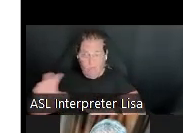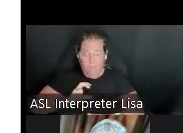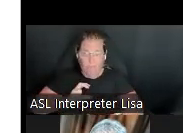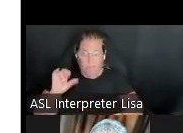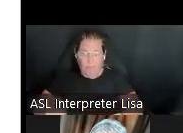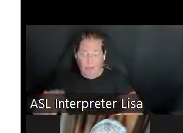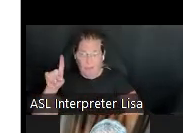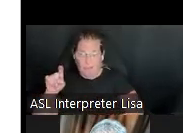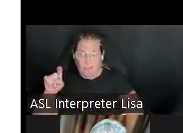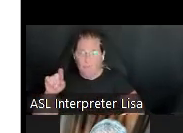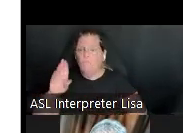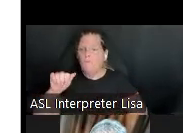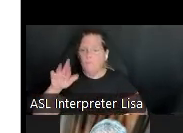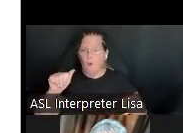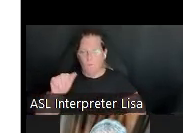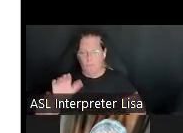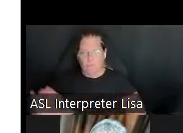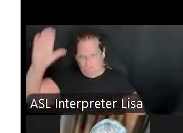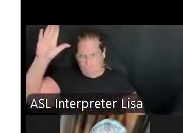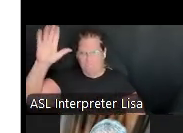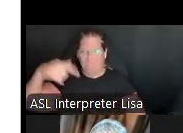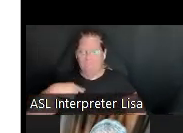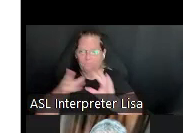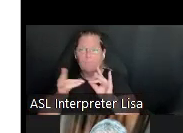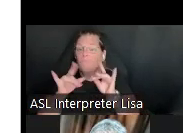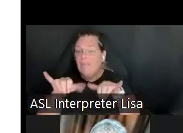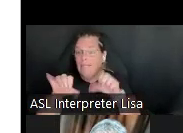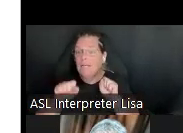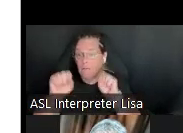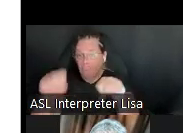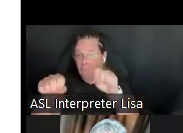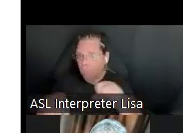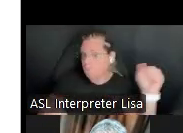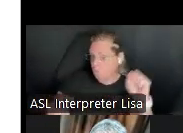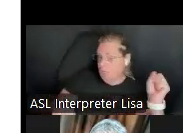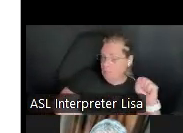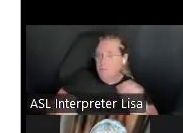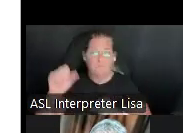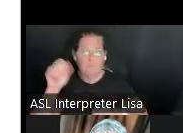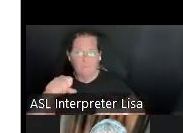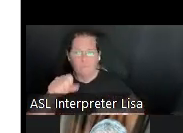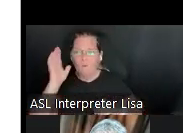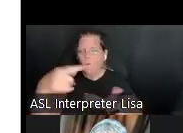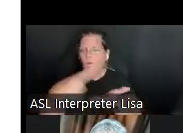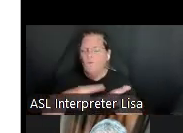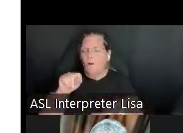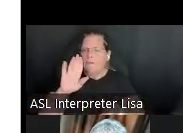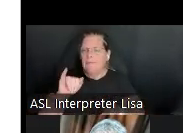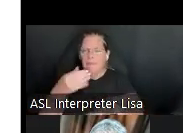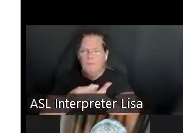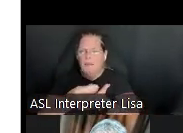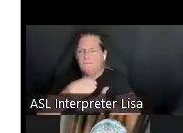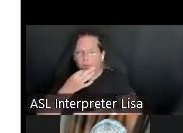And I would say, I'll step in here and say, yes. Yes. Yes. We'll talk about the TBI fund in a Yes.